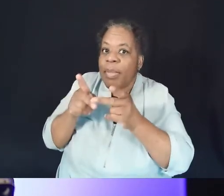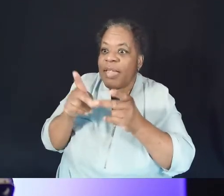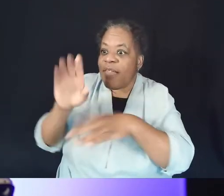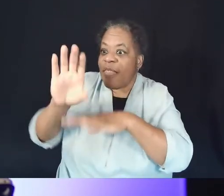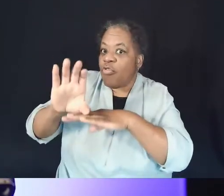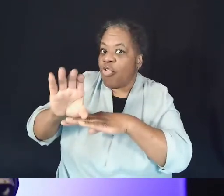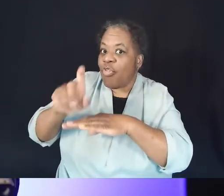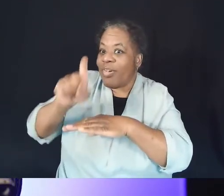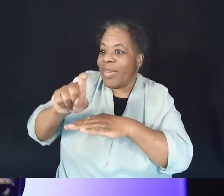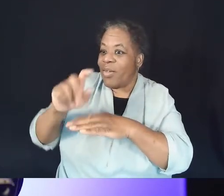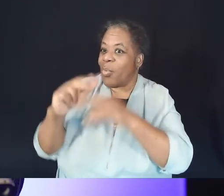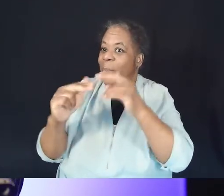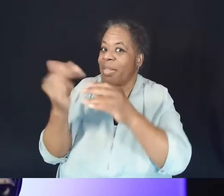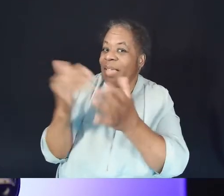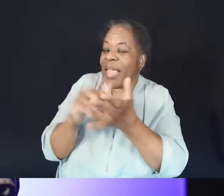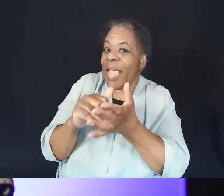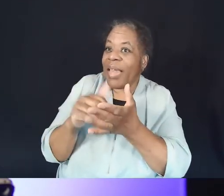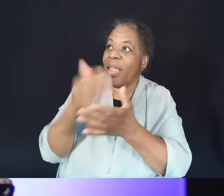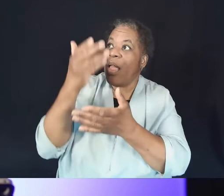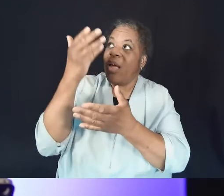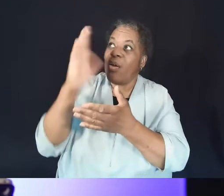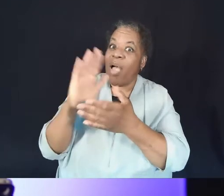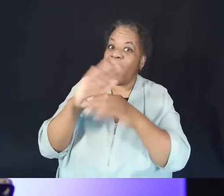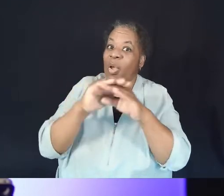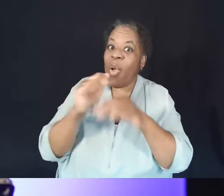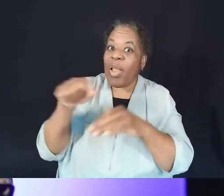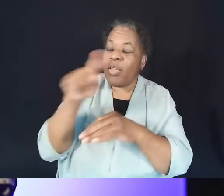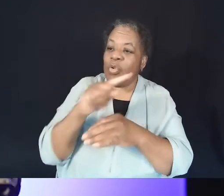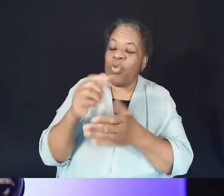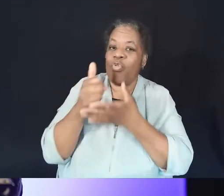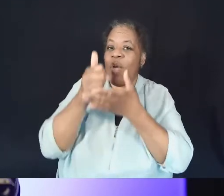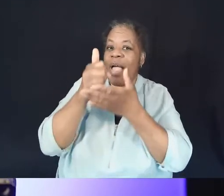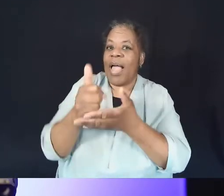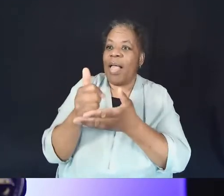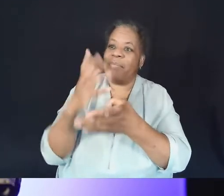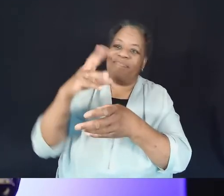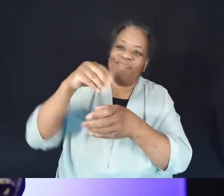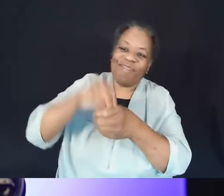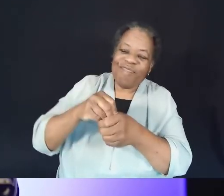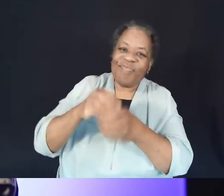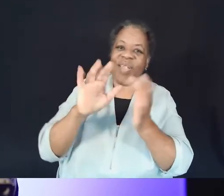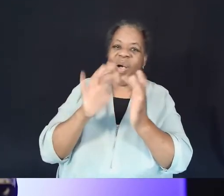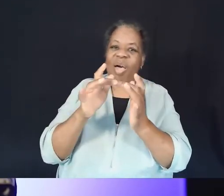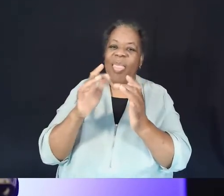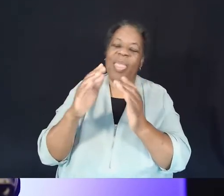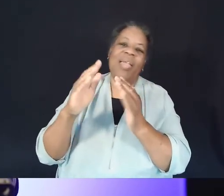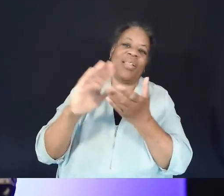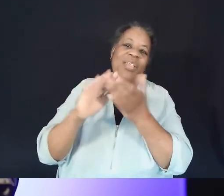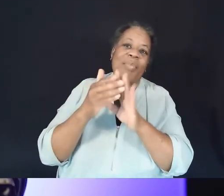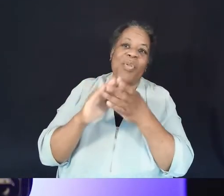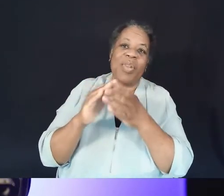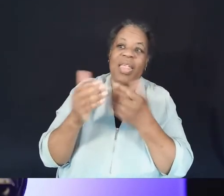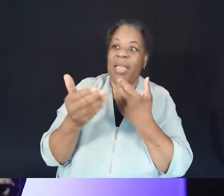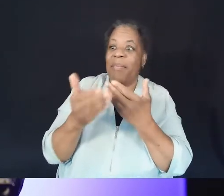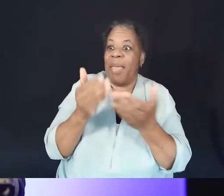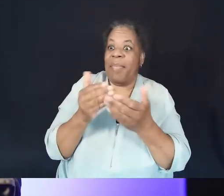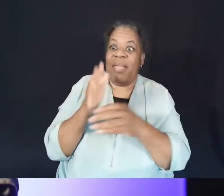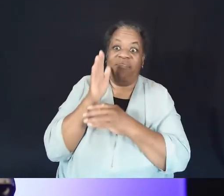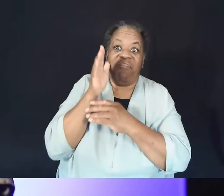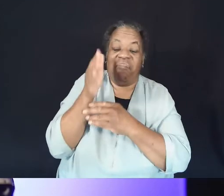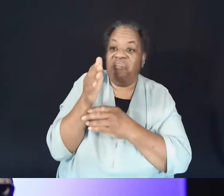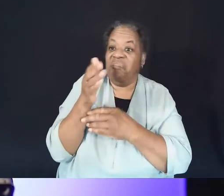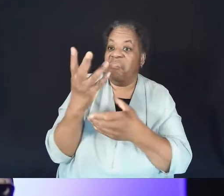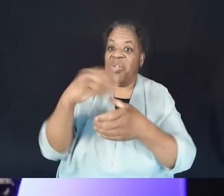calling you to help build this online community? Maybe you'll join a virtual group down the road, or maybe you'll feel led to start